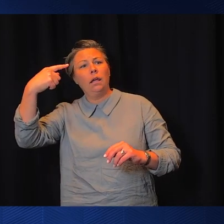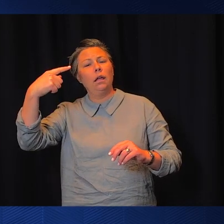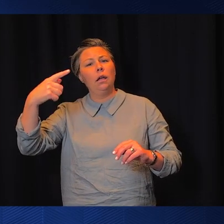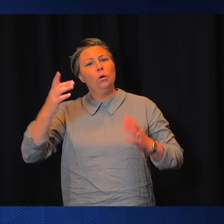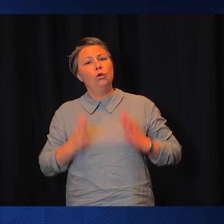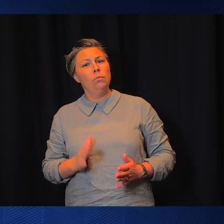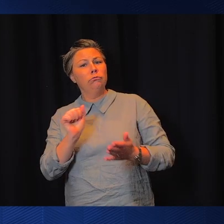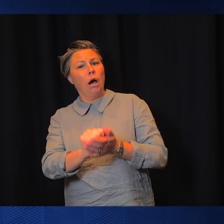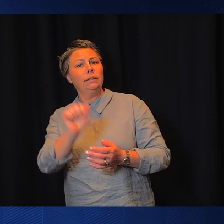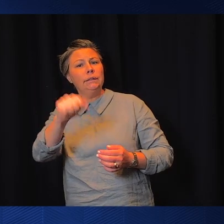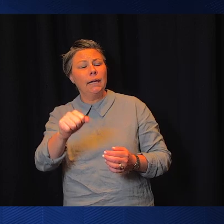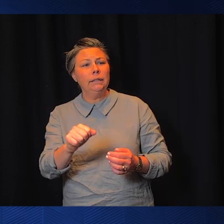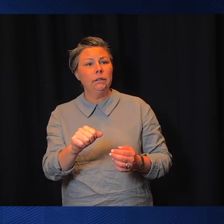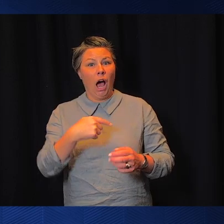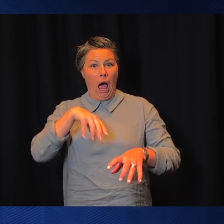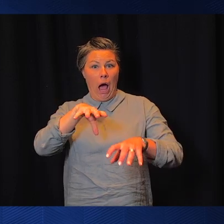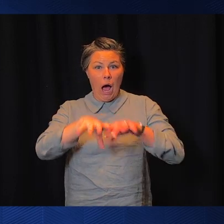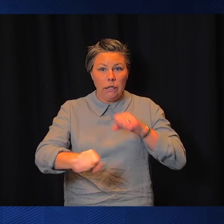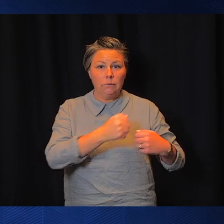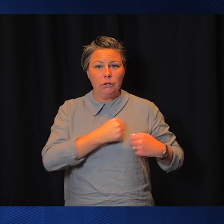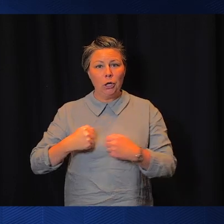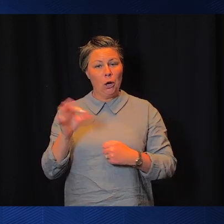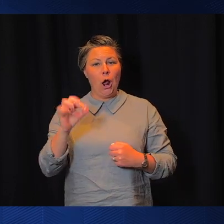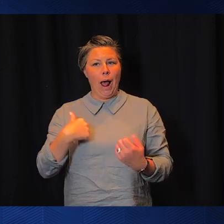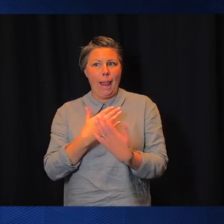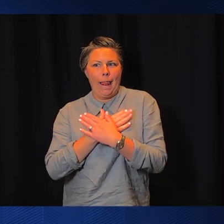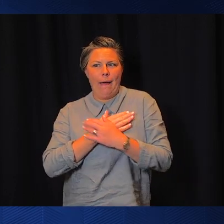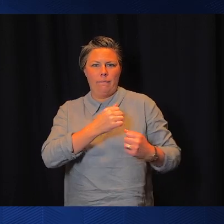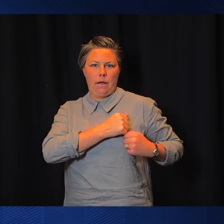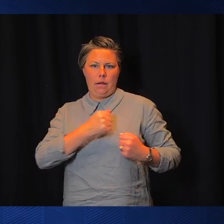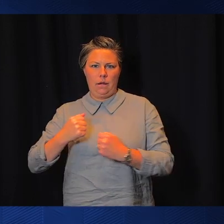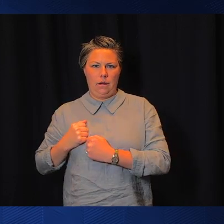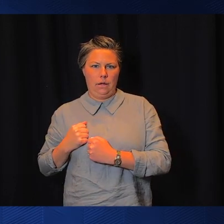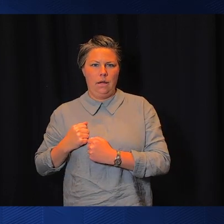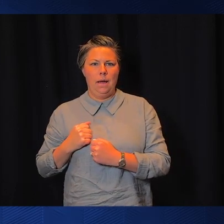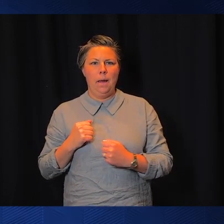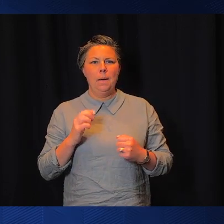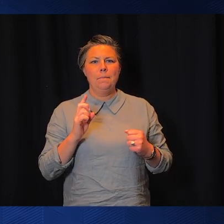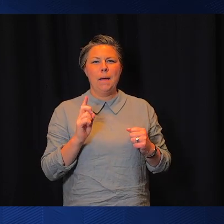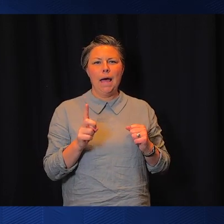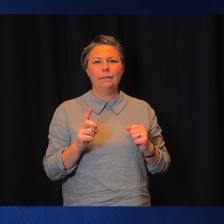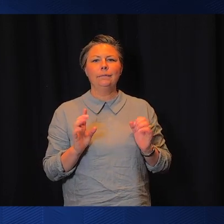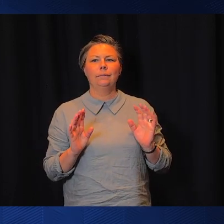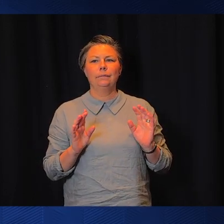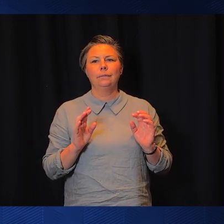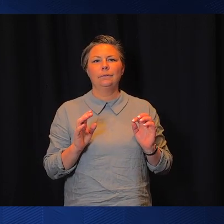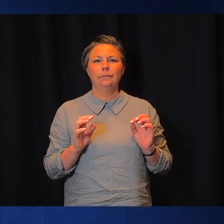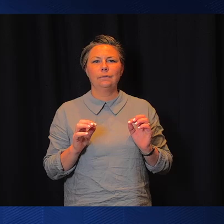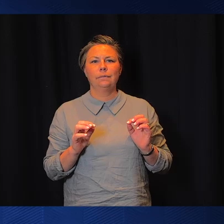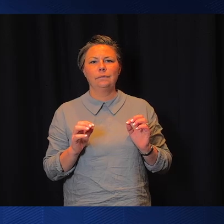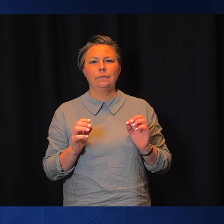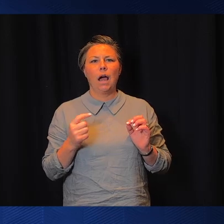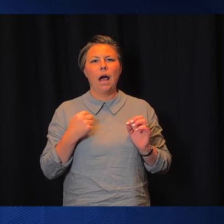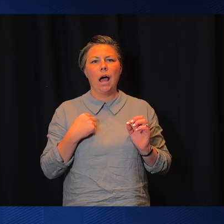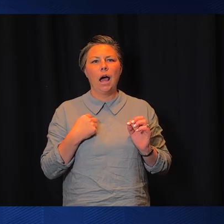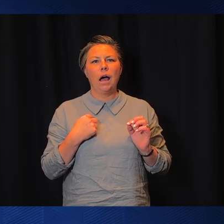them. Okay? But that love will need to be reciprocated. I think military exercise and involvement